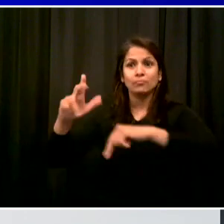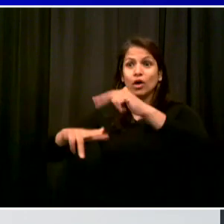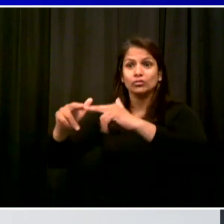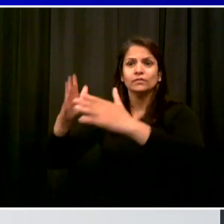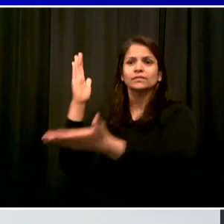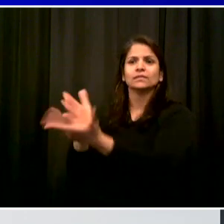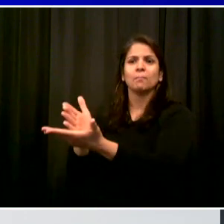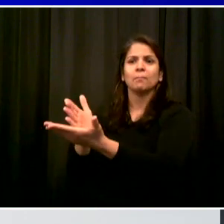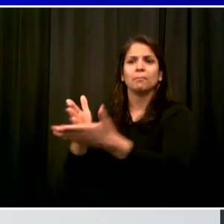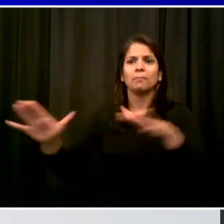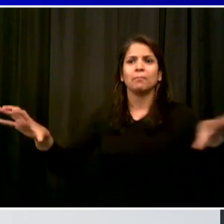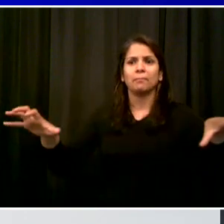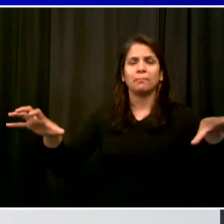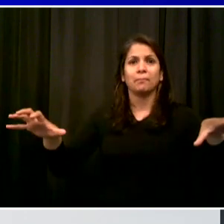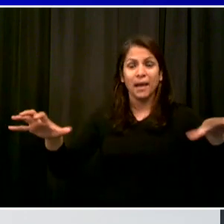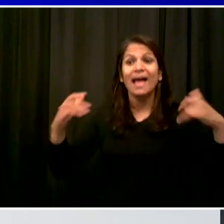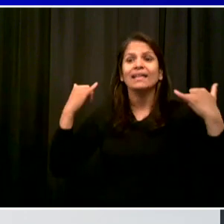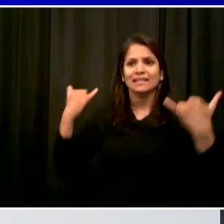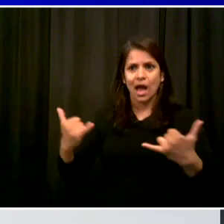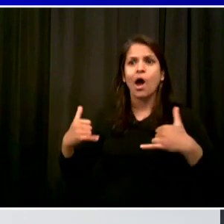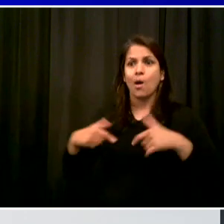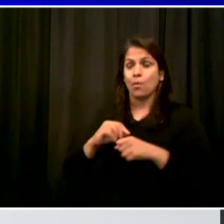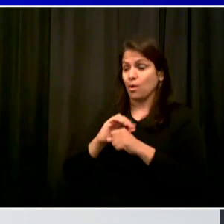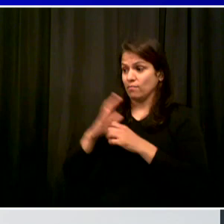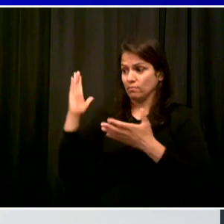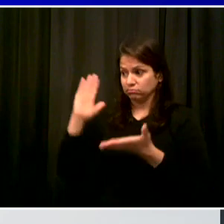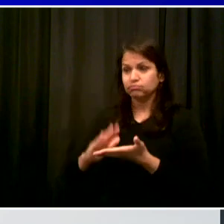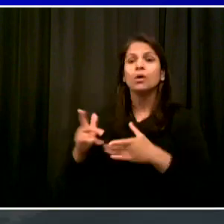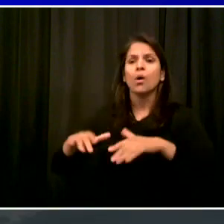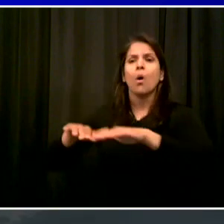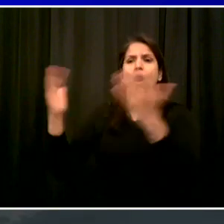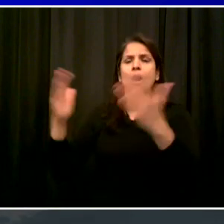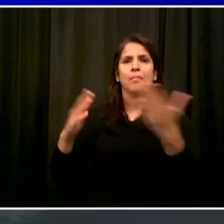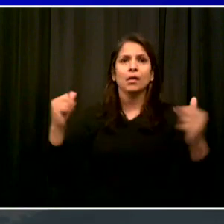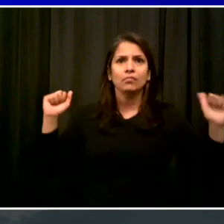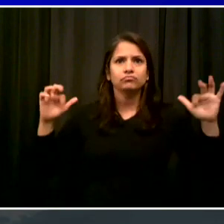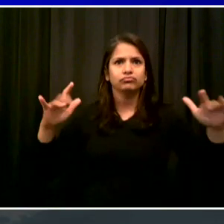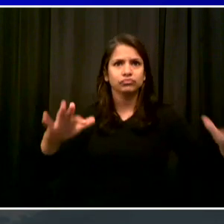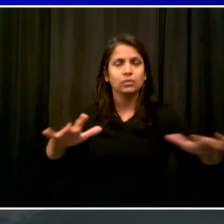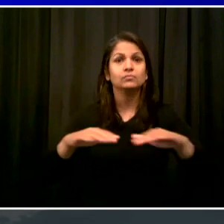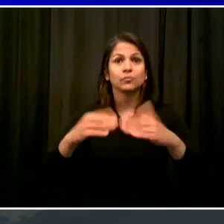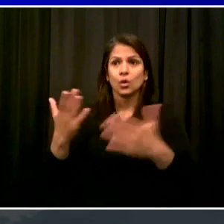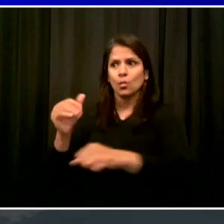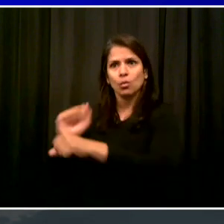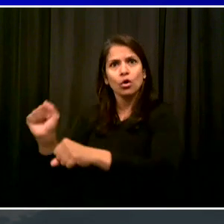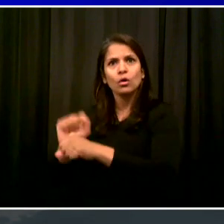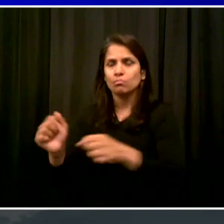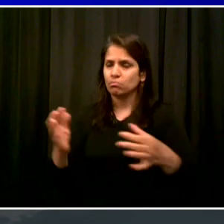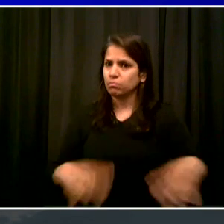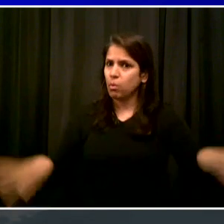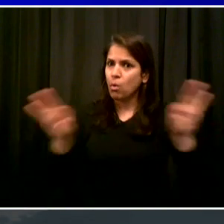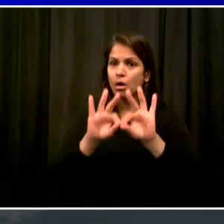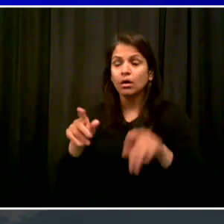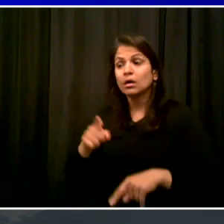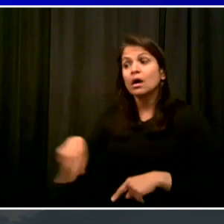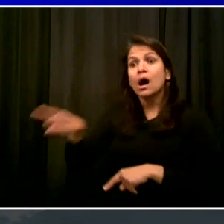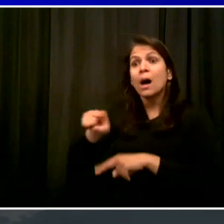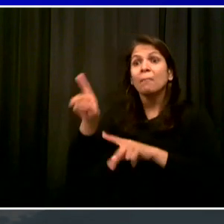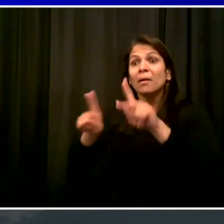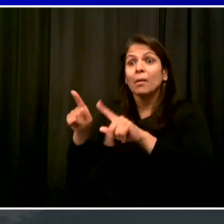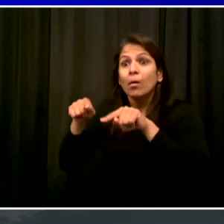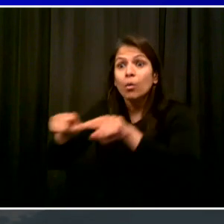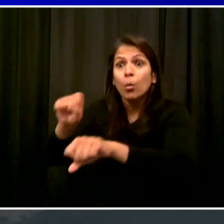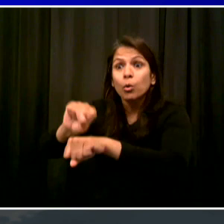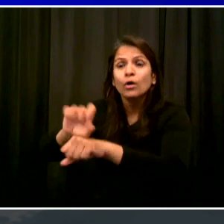line. Every site has to be ready, and we're going to make sure it's ready. The guidelines are clear. You